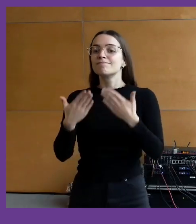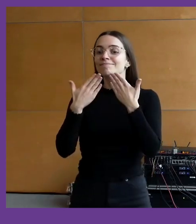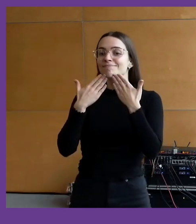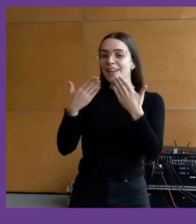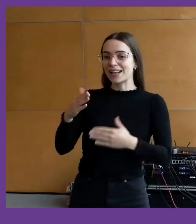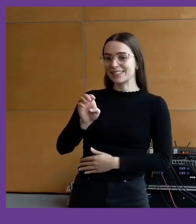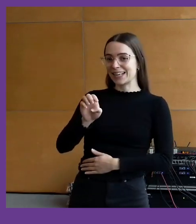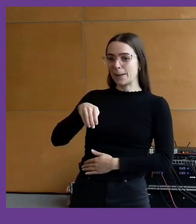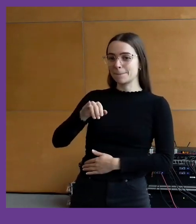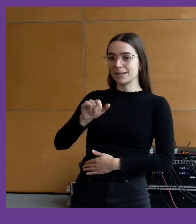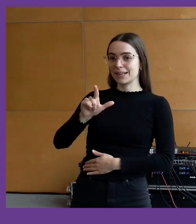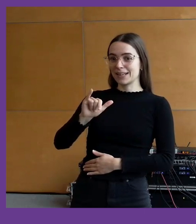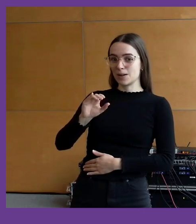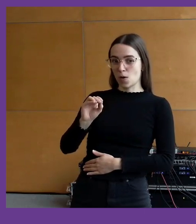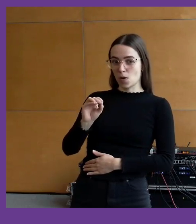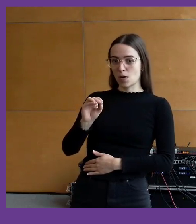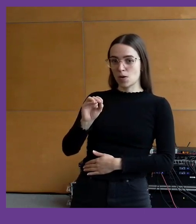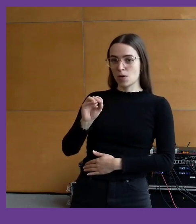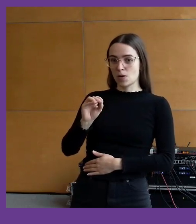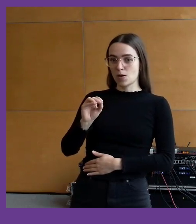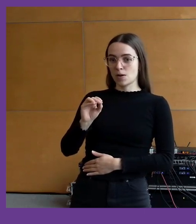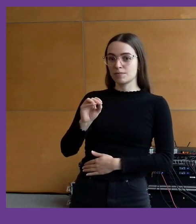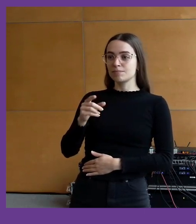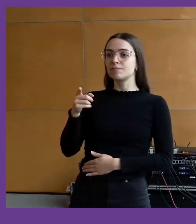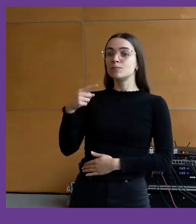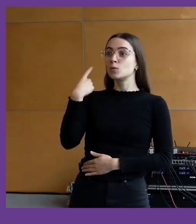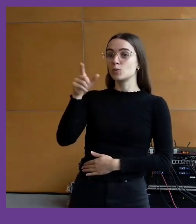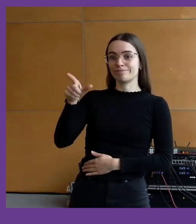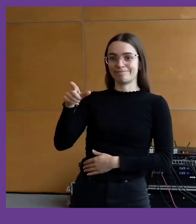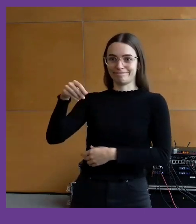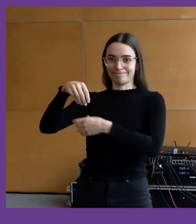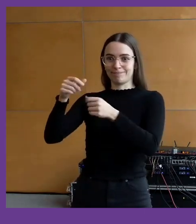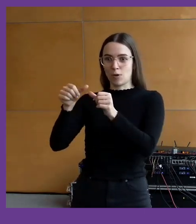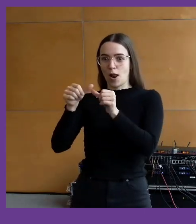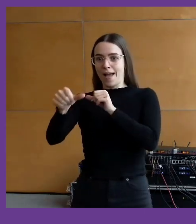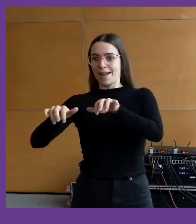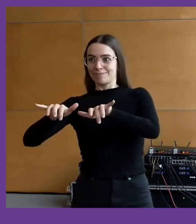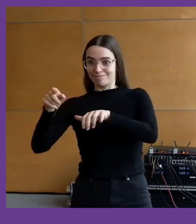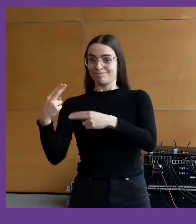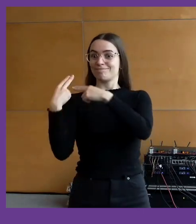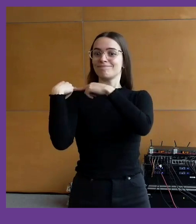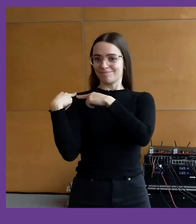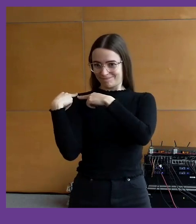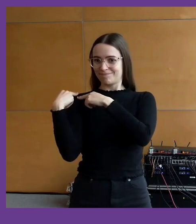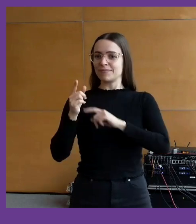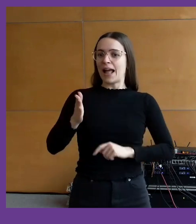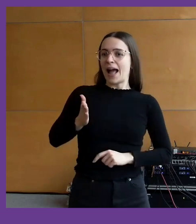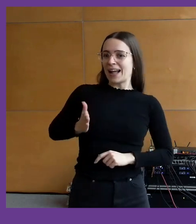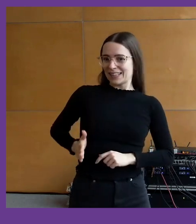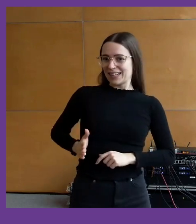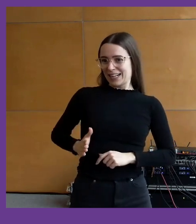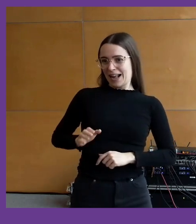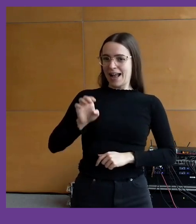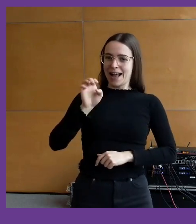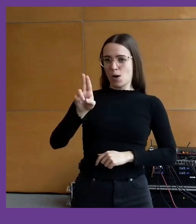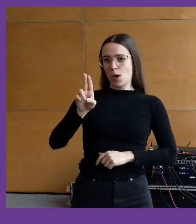European Accessibility Act and the Accessible EU Resource Center, Inmaculada Placencia. She is a senior